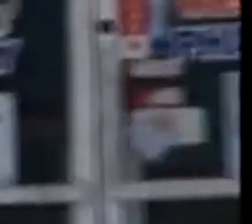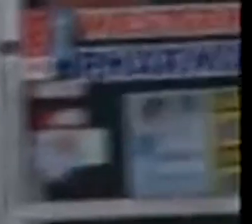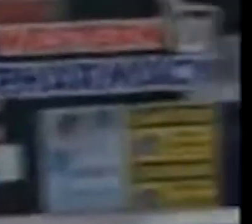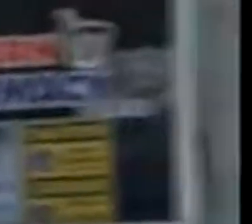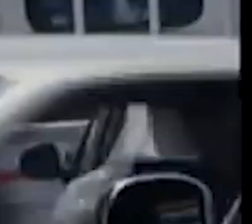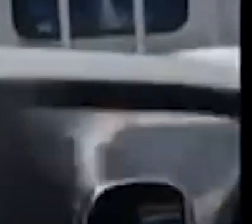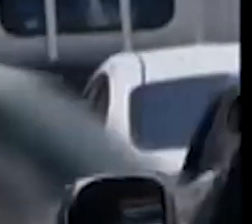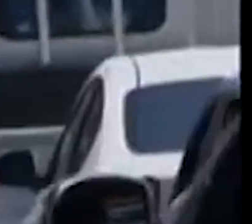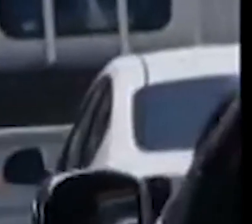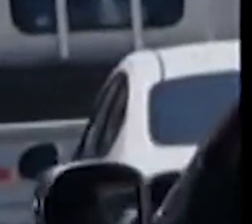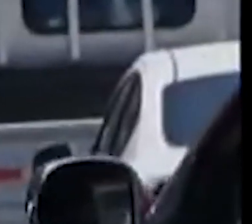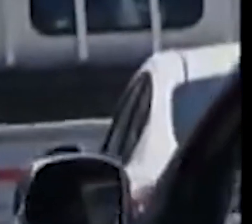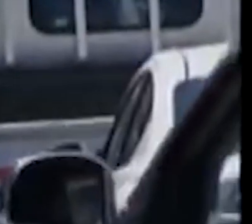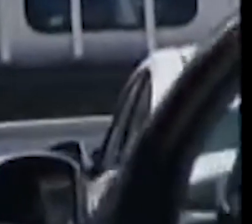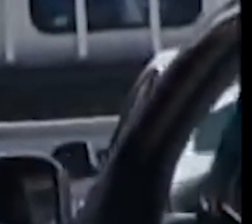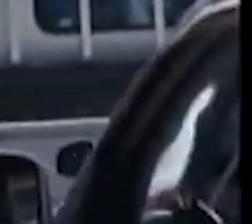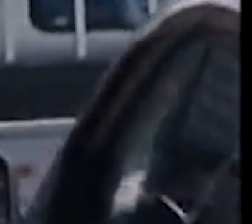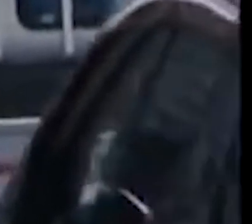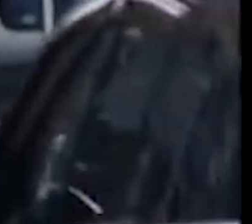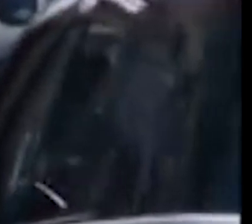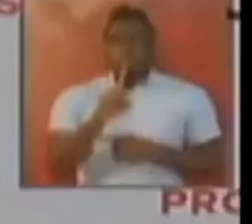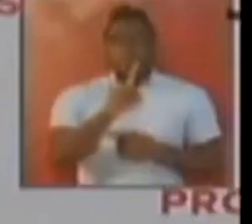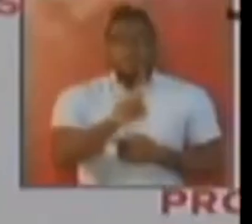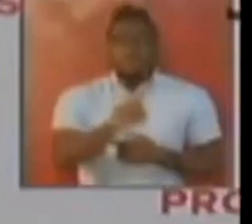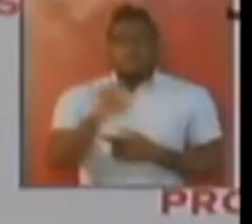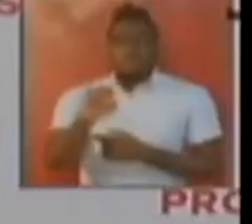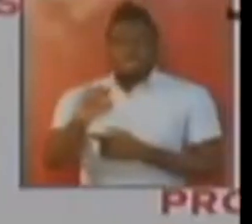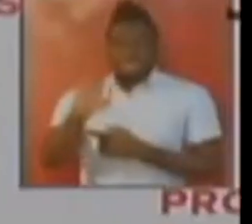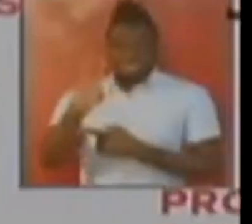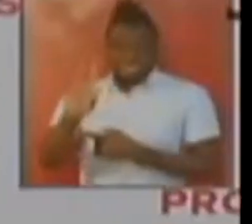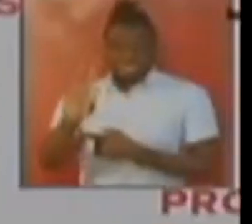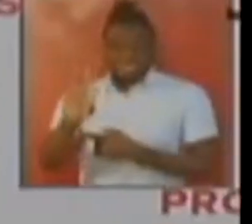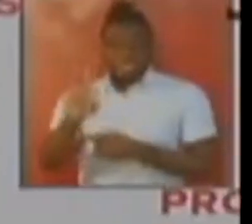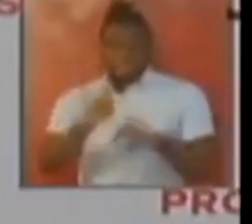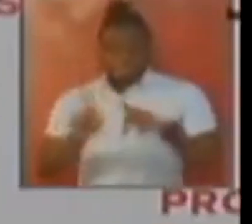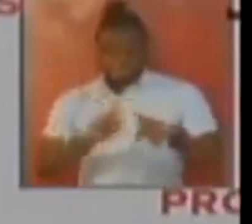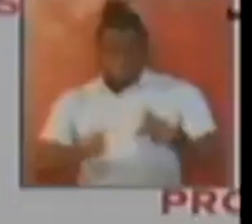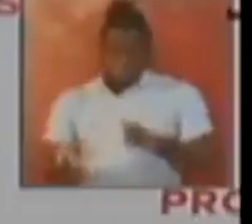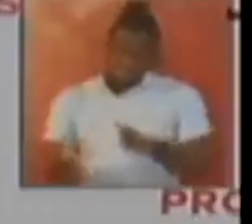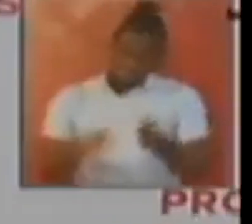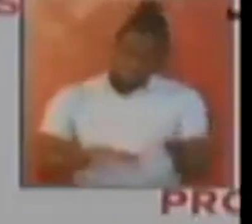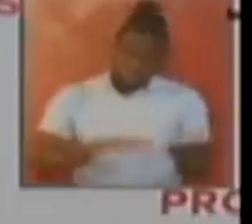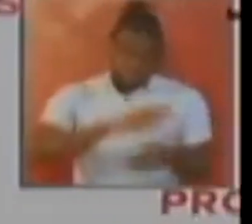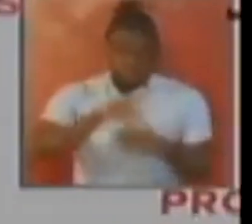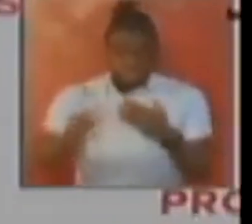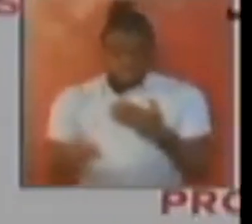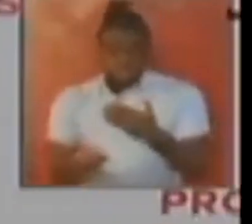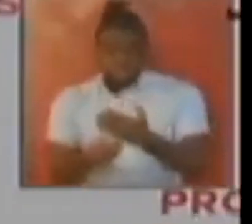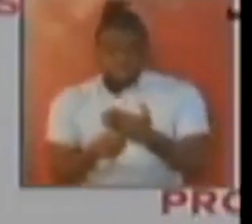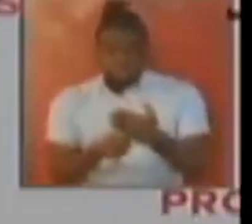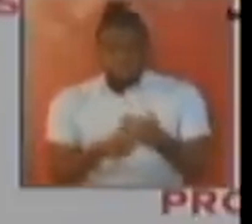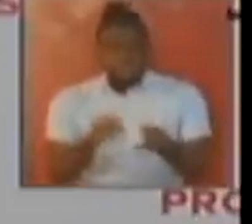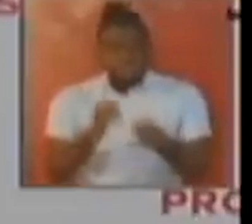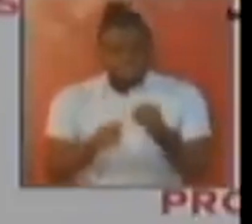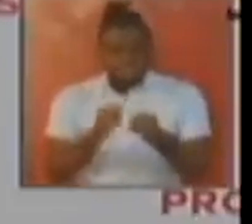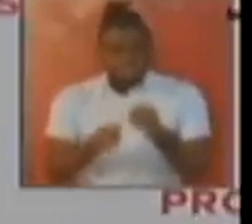remain vigilant to protect themselves from contracting the virus. It is important to note that our last death, which was